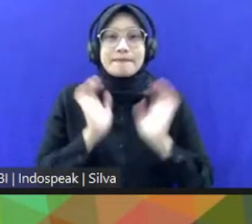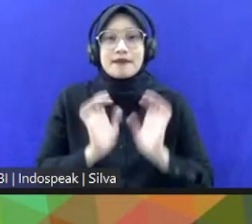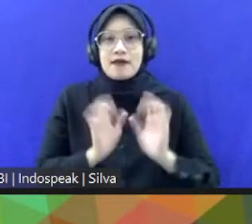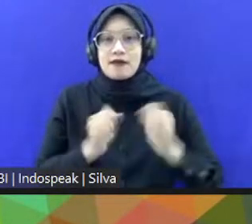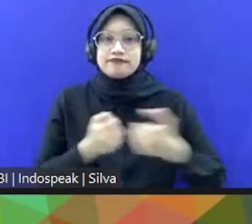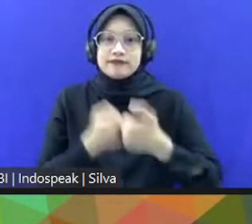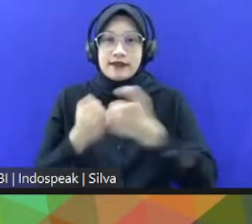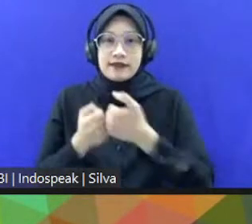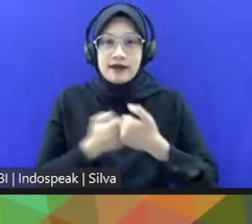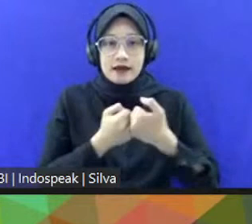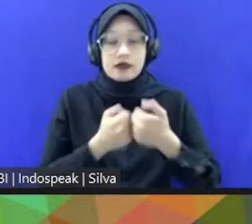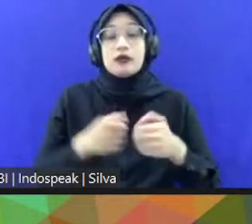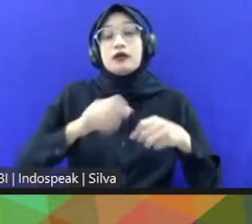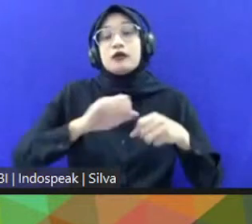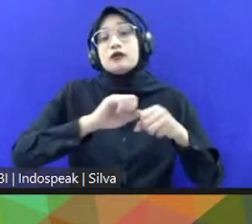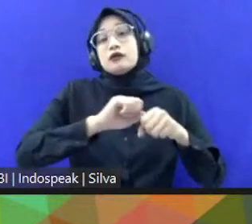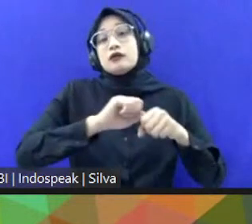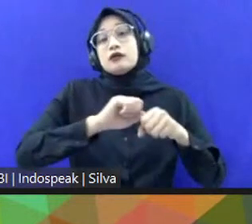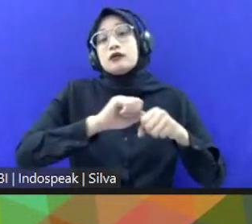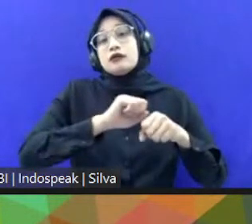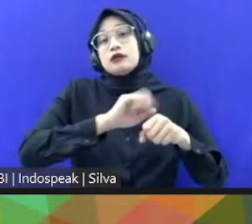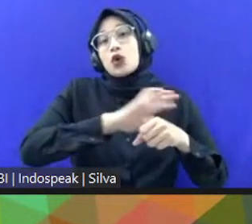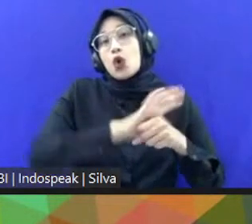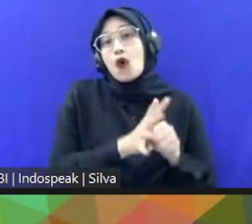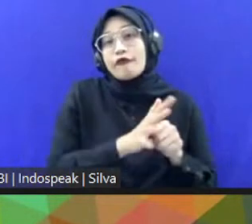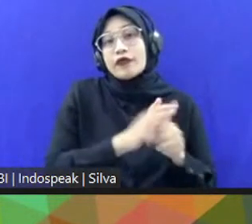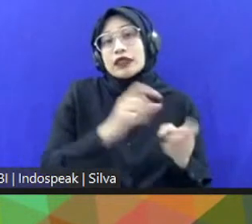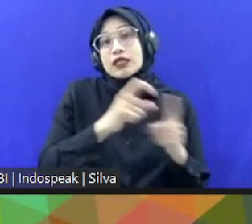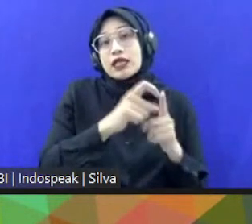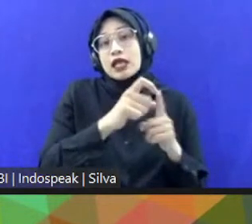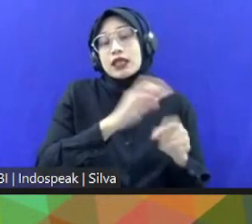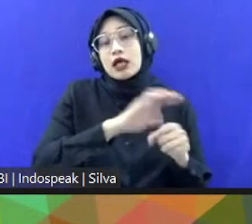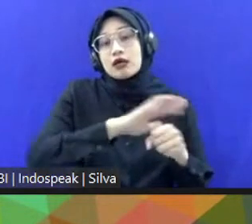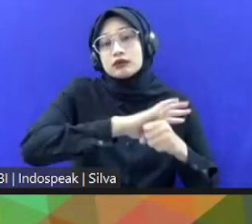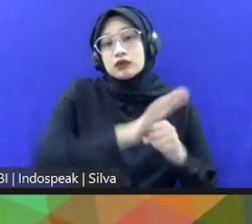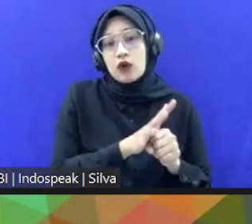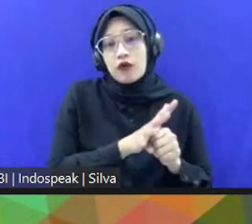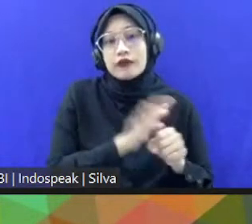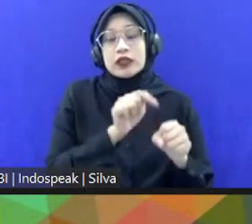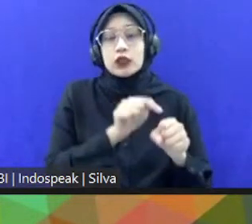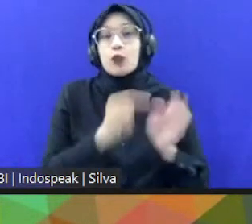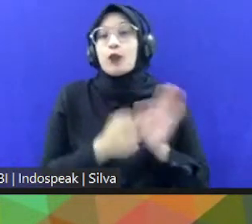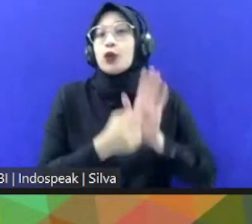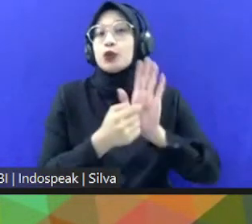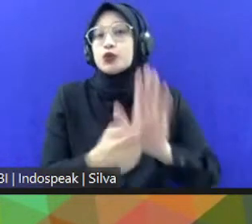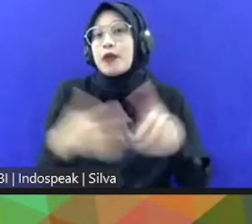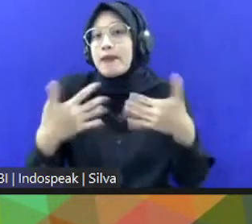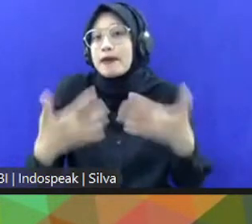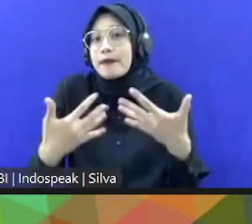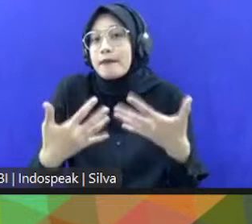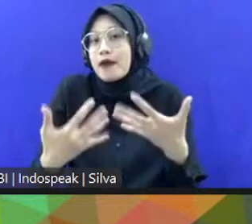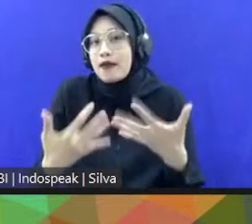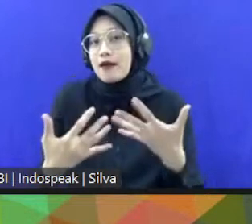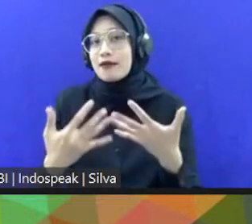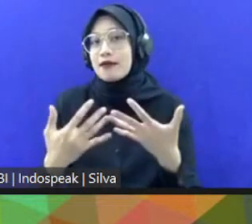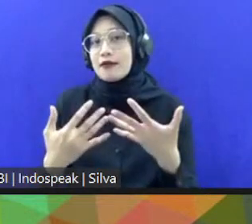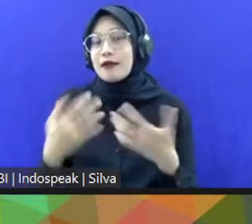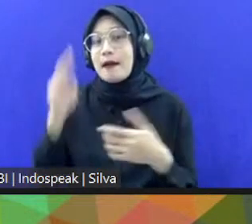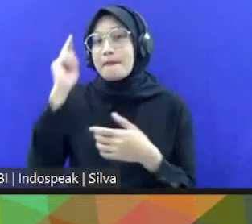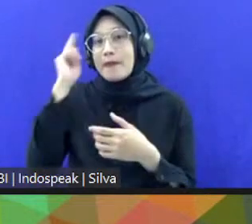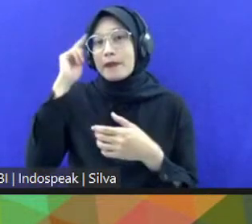data is related to the image of the leadership. Don't forget that in